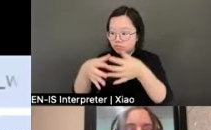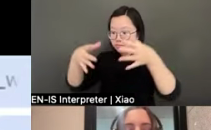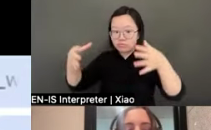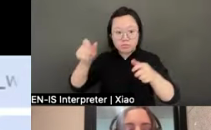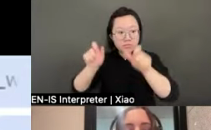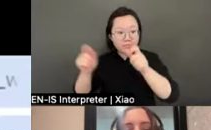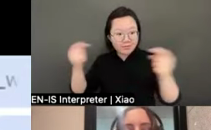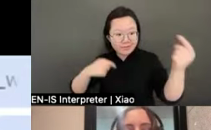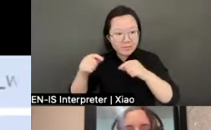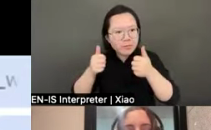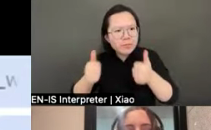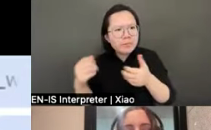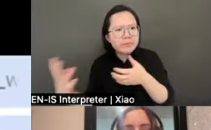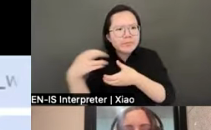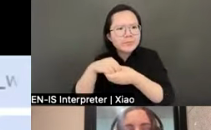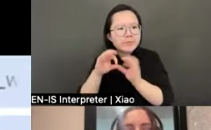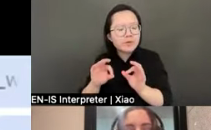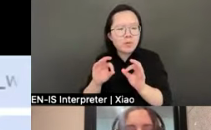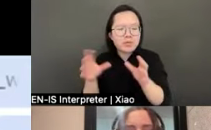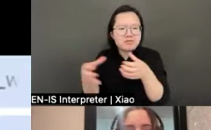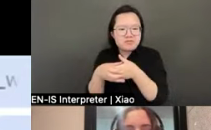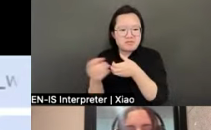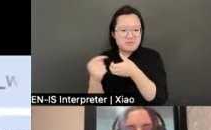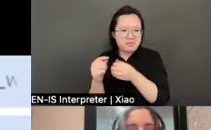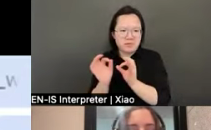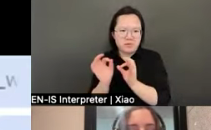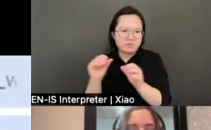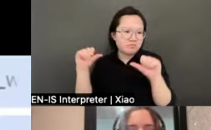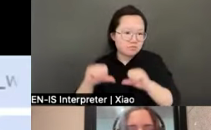is really, you can really choose indicators that make sense to you.